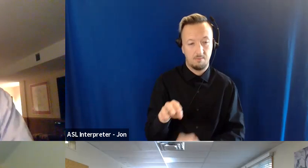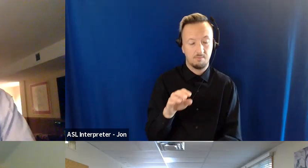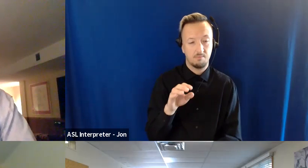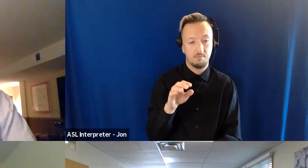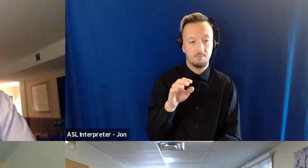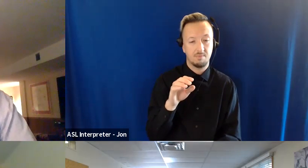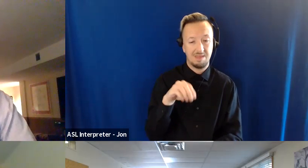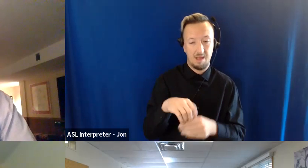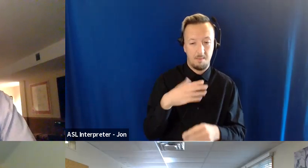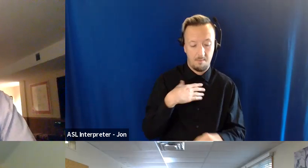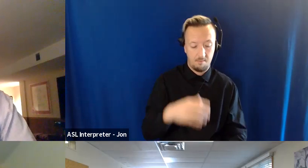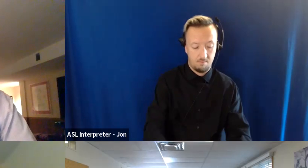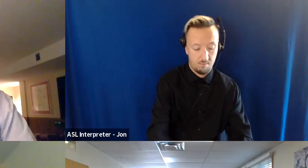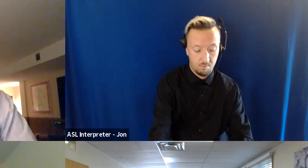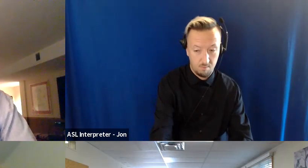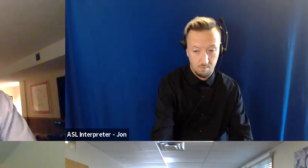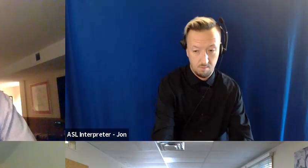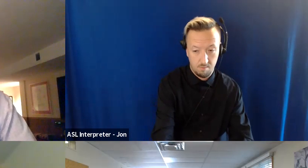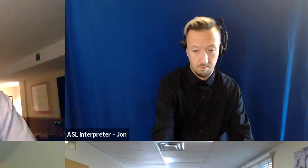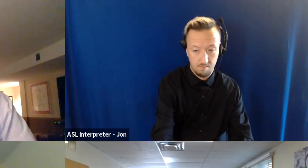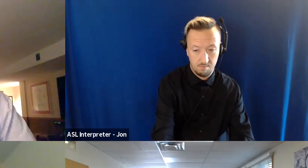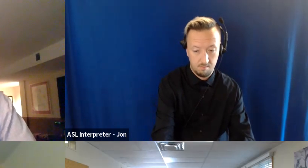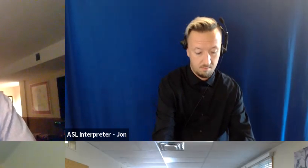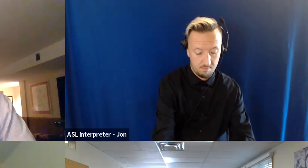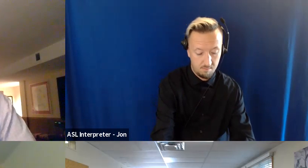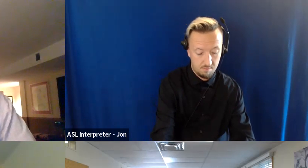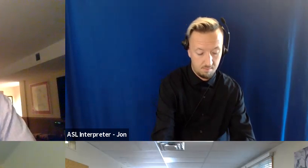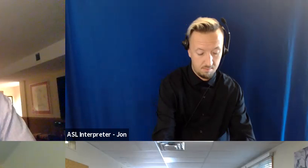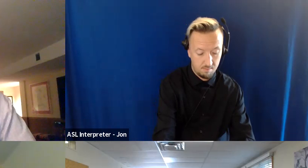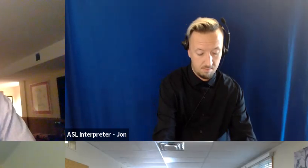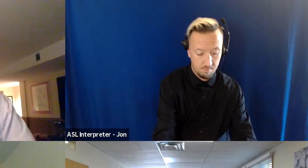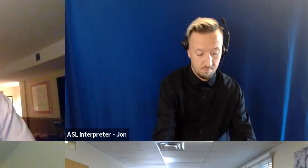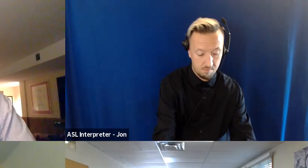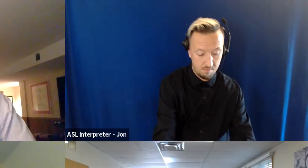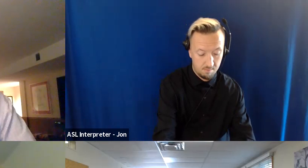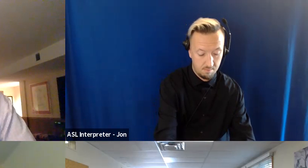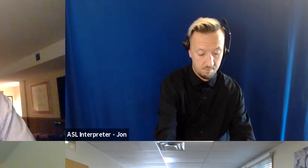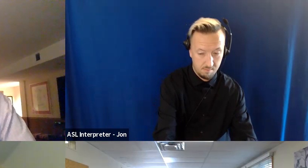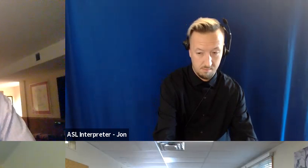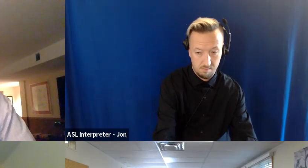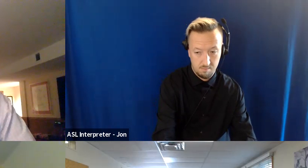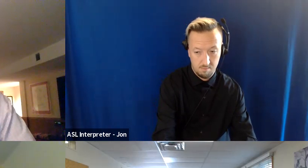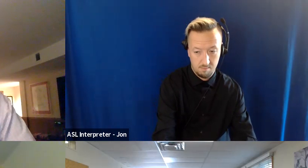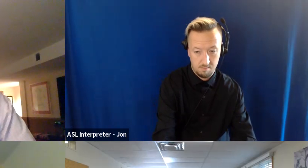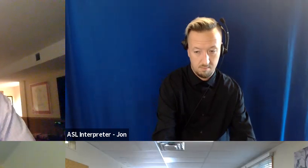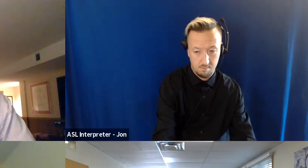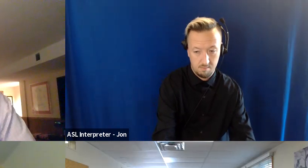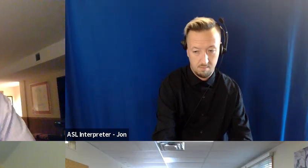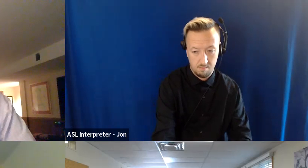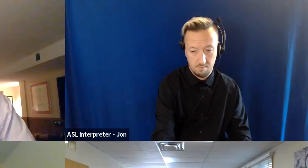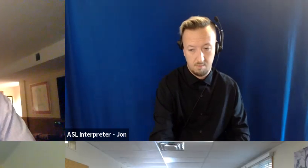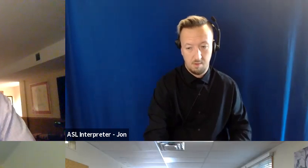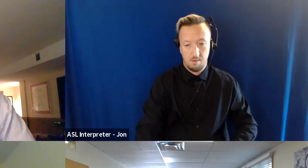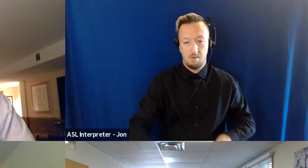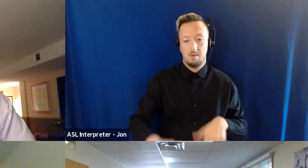in my generation, it does, as you've seen the theme, it plays off of what you've heard from the two